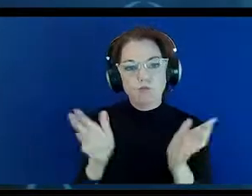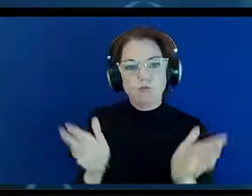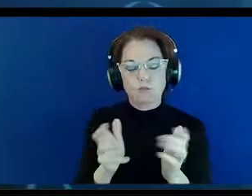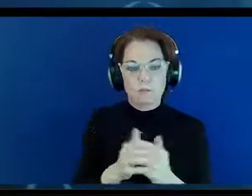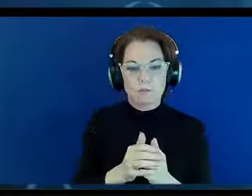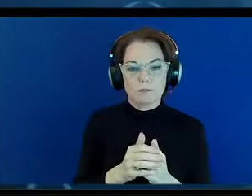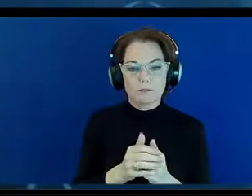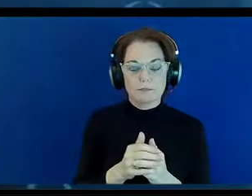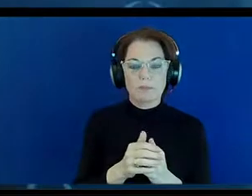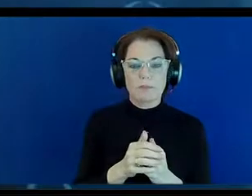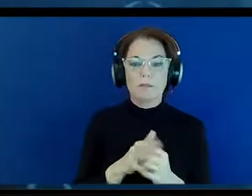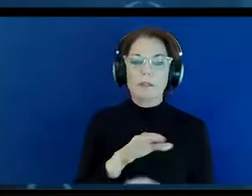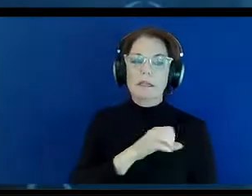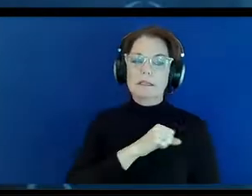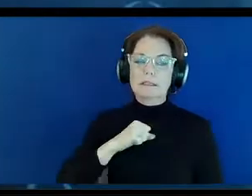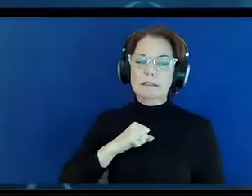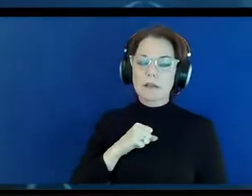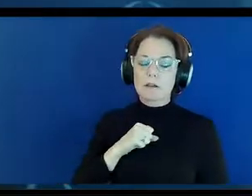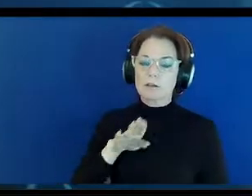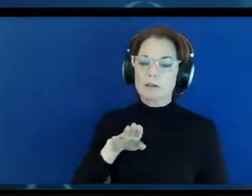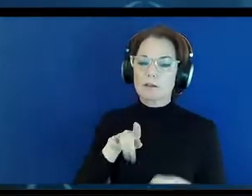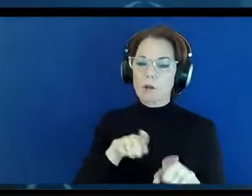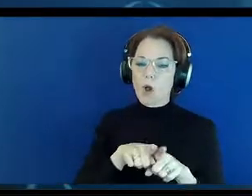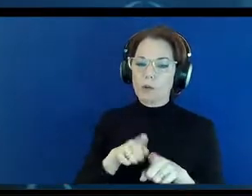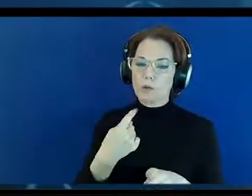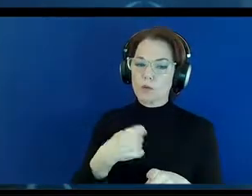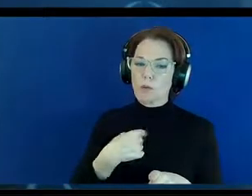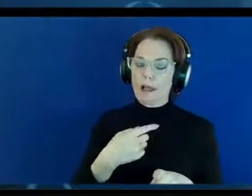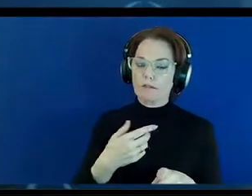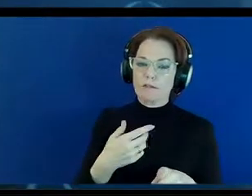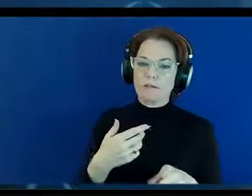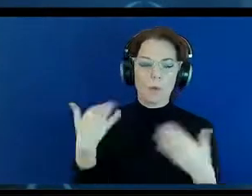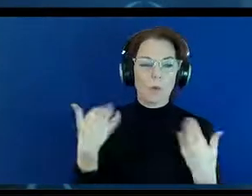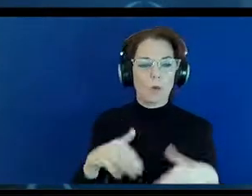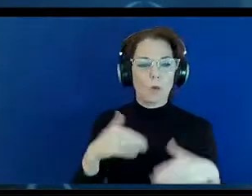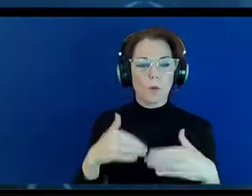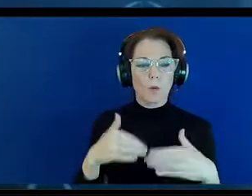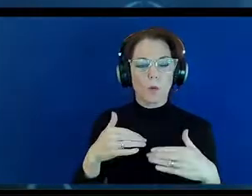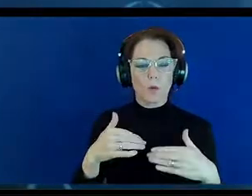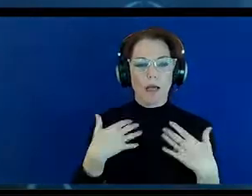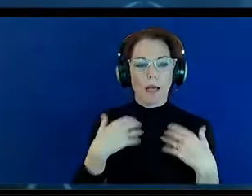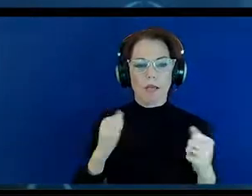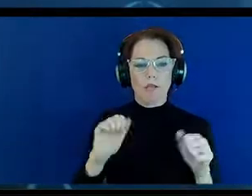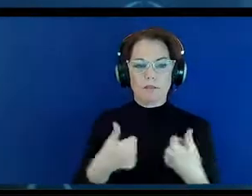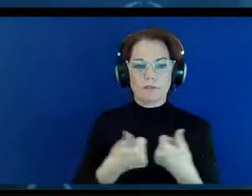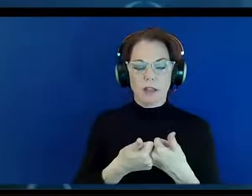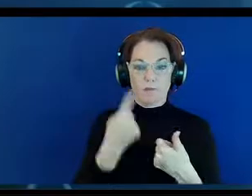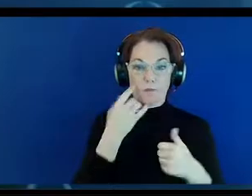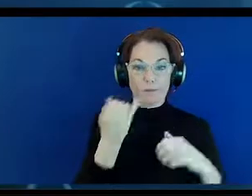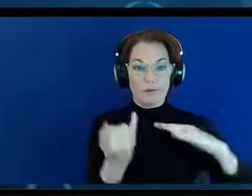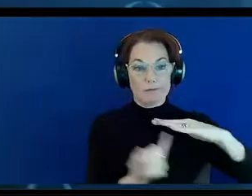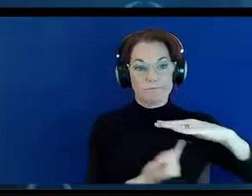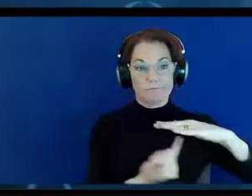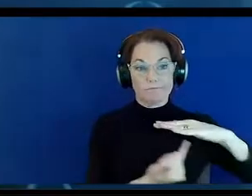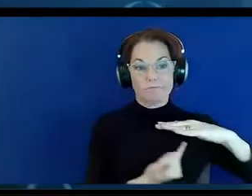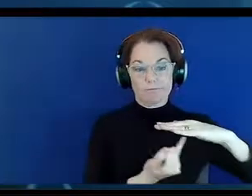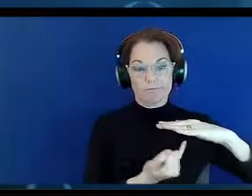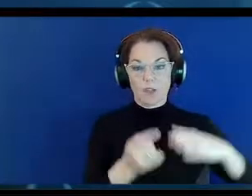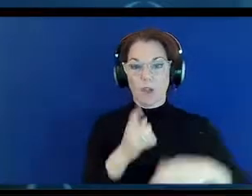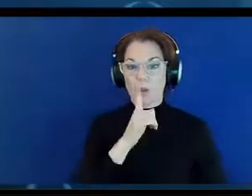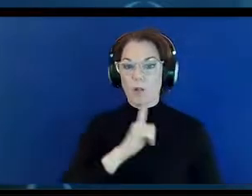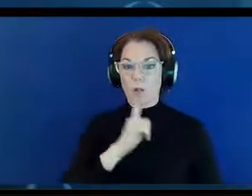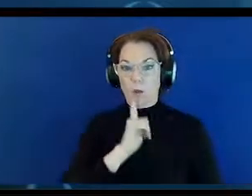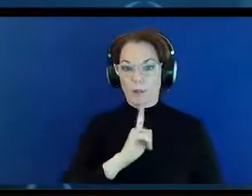we're also facing a significant public health challenge in this country of social isolation and loneliness amongst